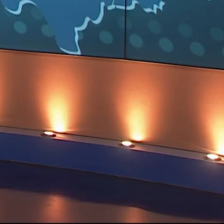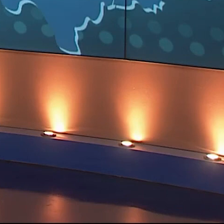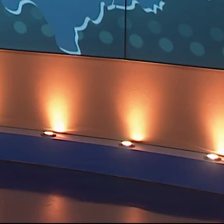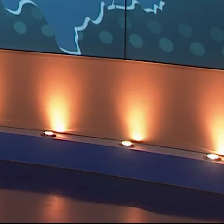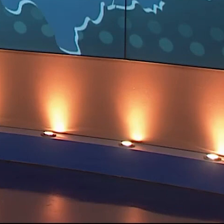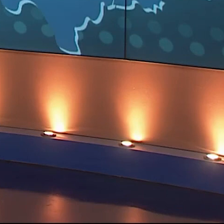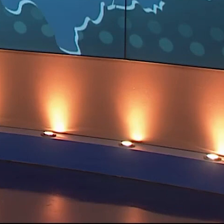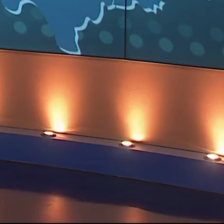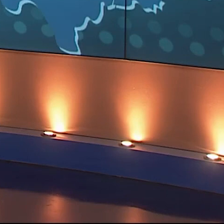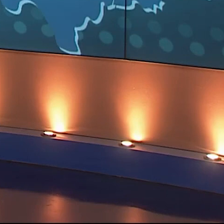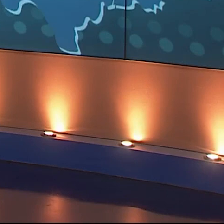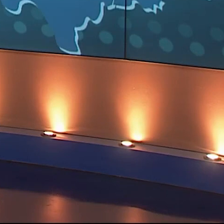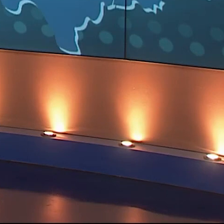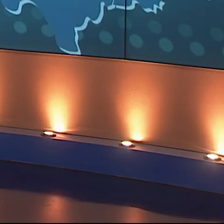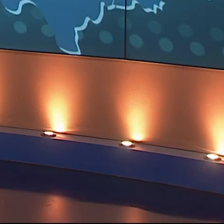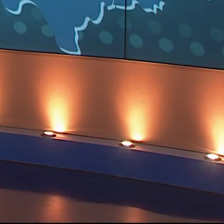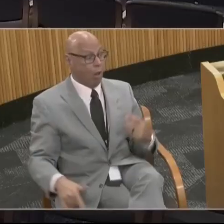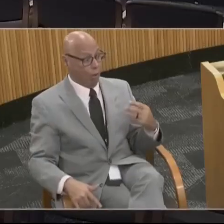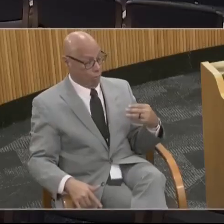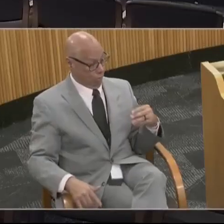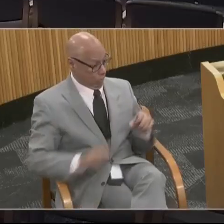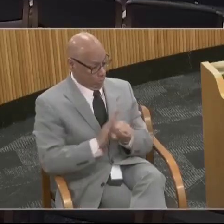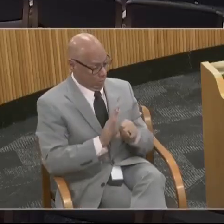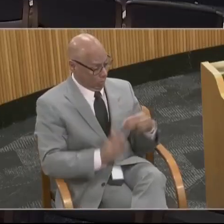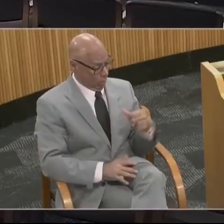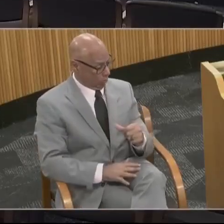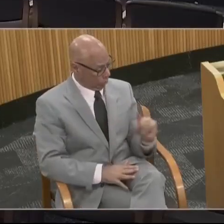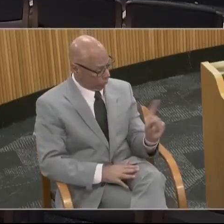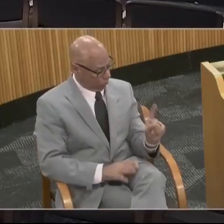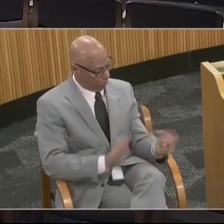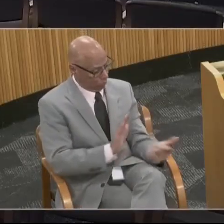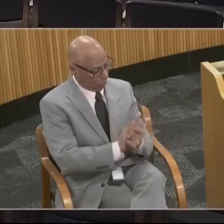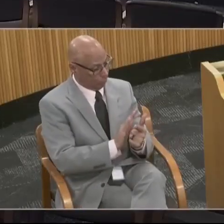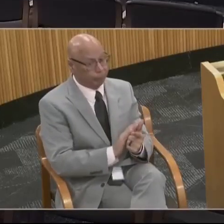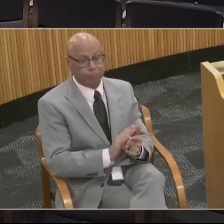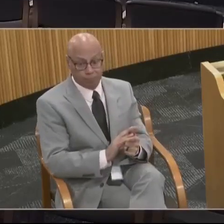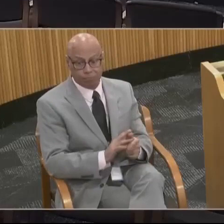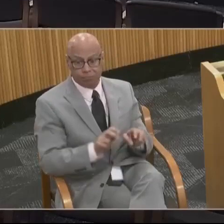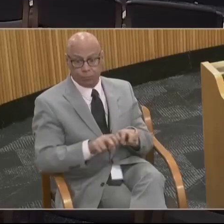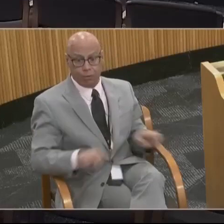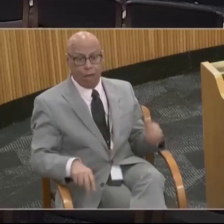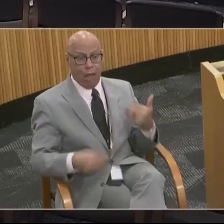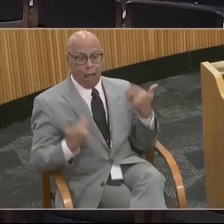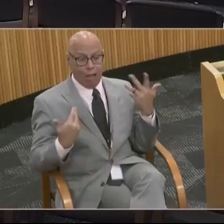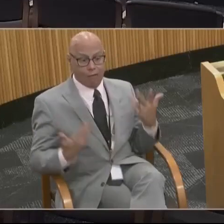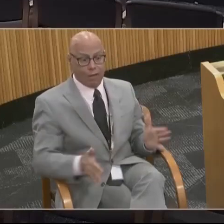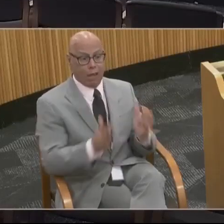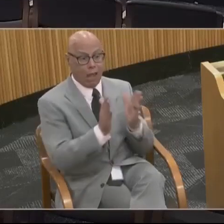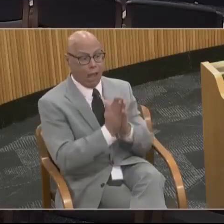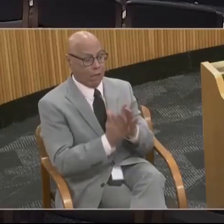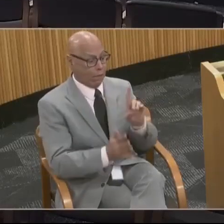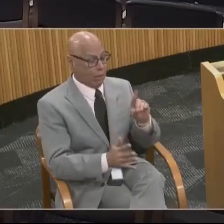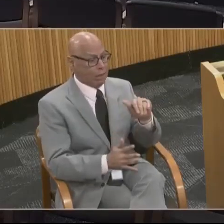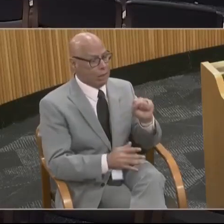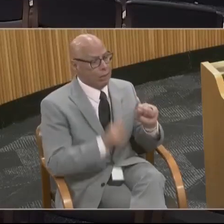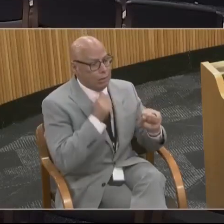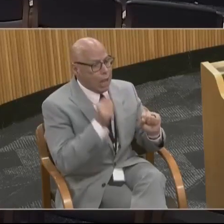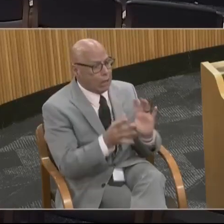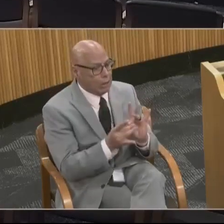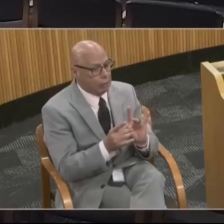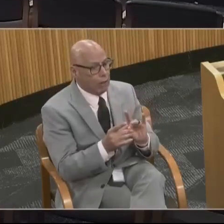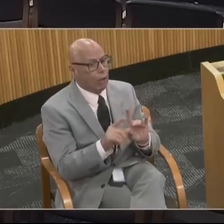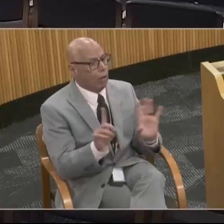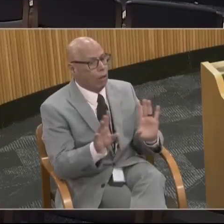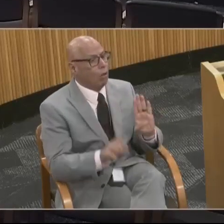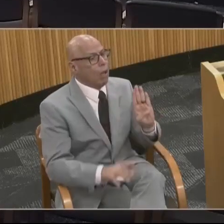policy that you think should be changed immediately. Well, State Senator Tim Canope agrees. He's a Republican, but all the Democrats and